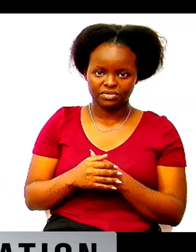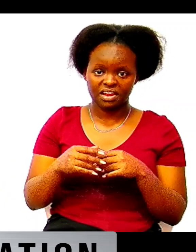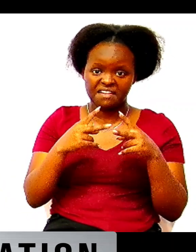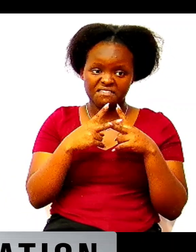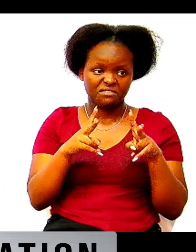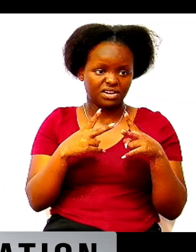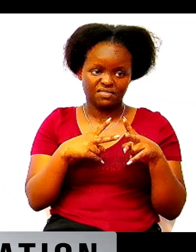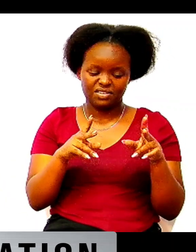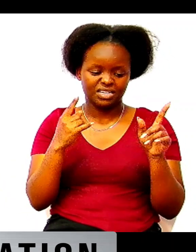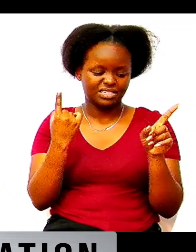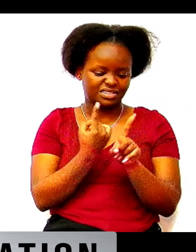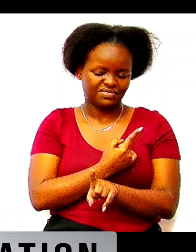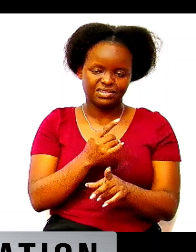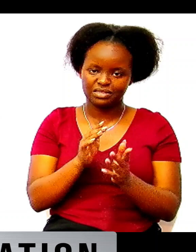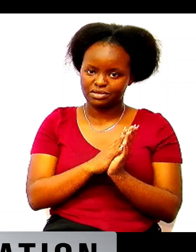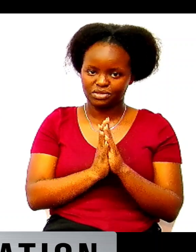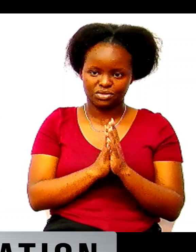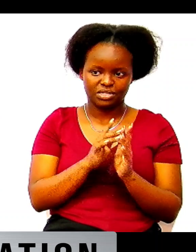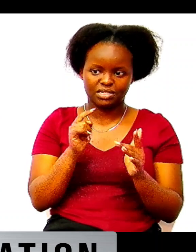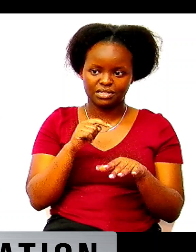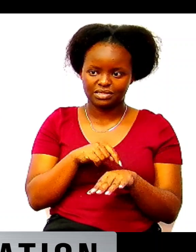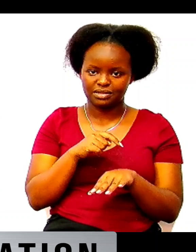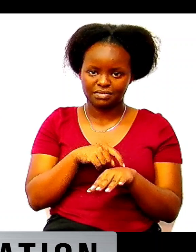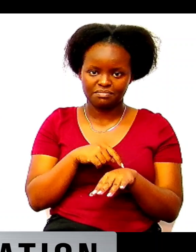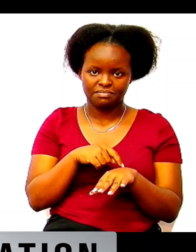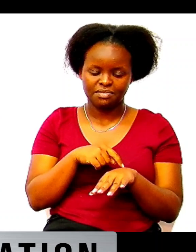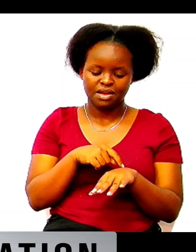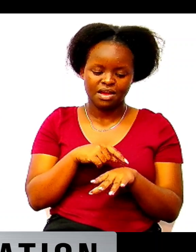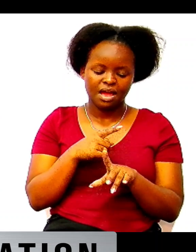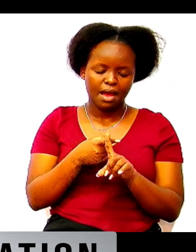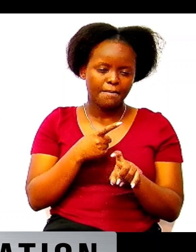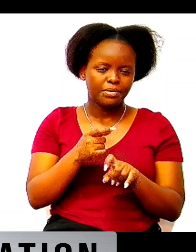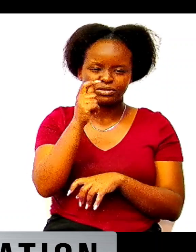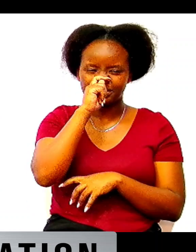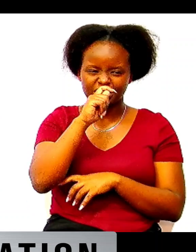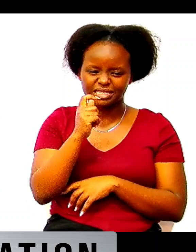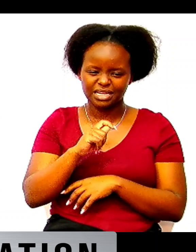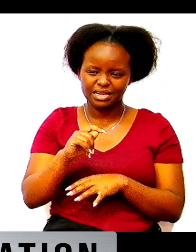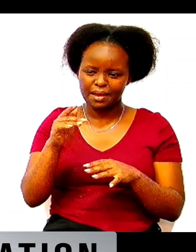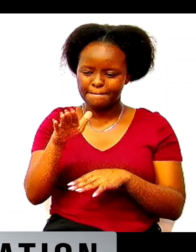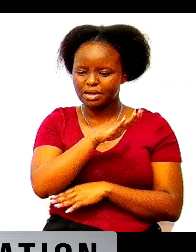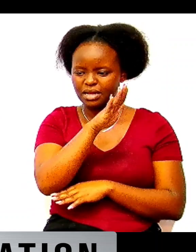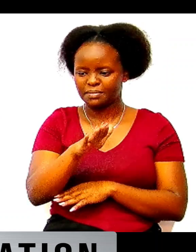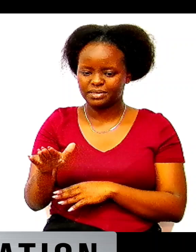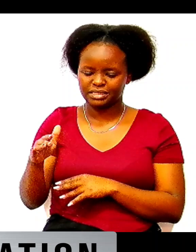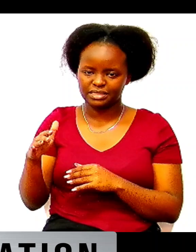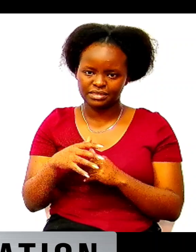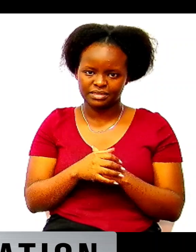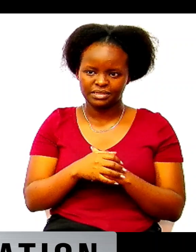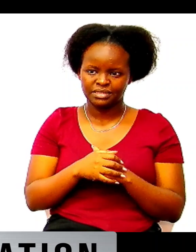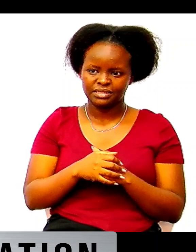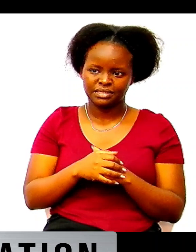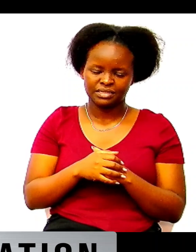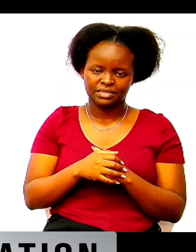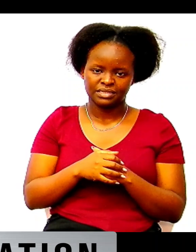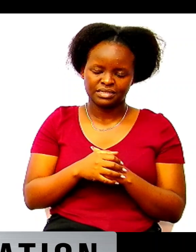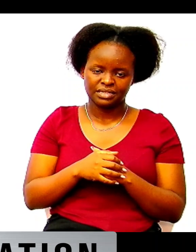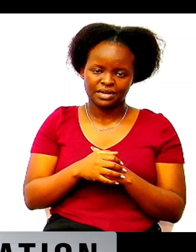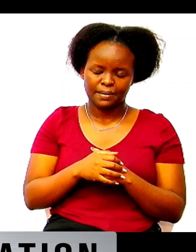different story when it comes from the Tanzanian parliament. They call you people, the youth of